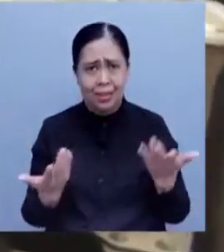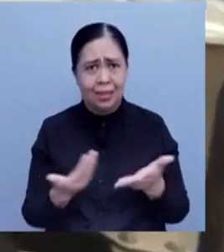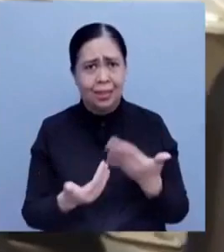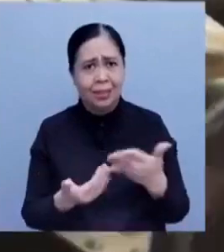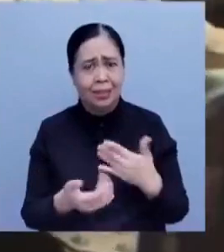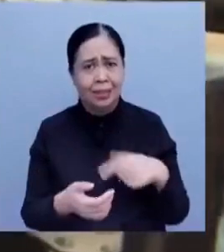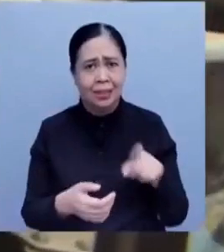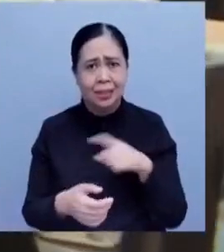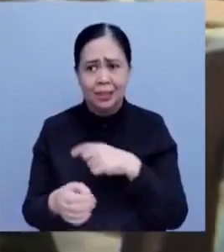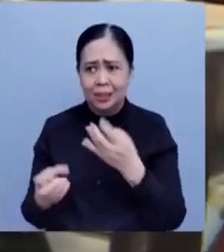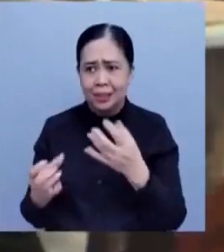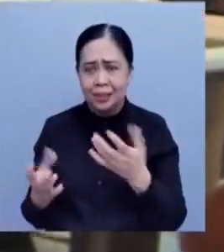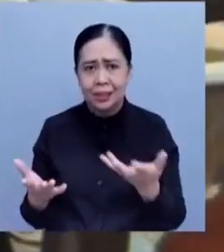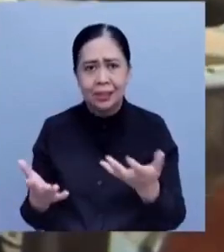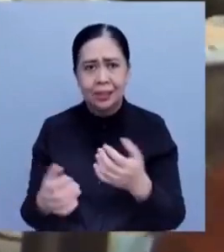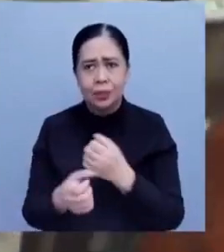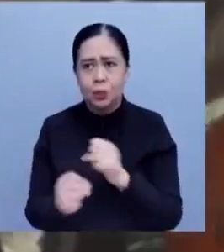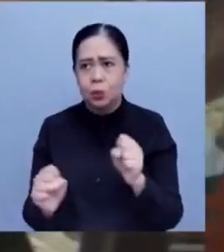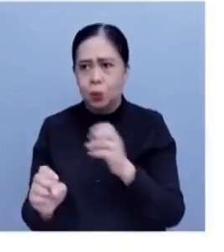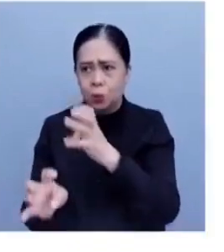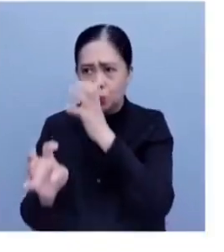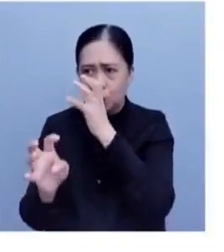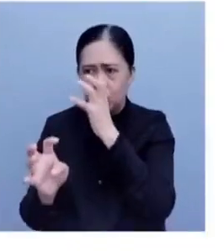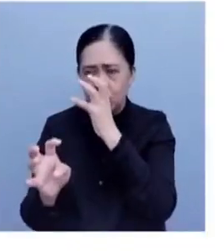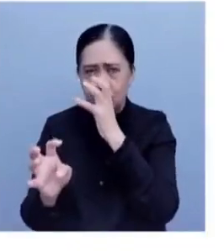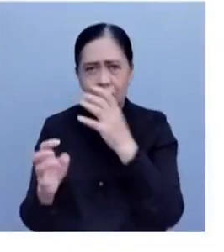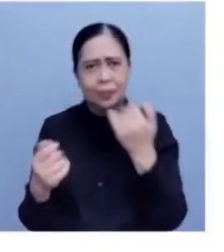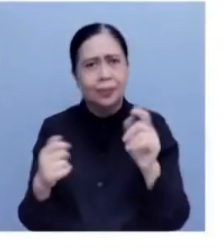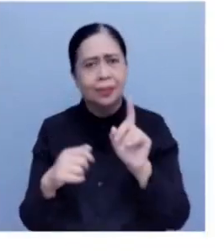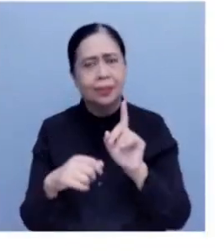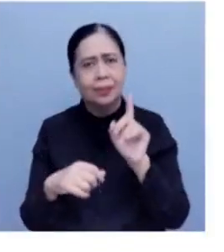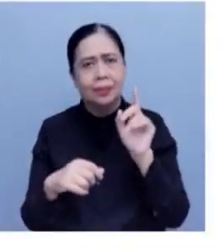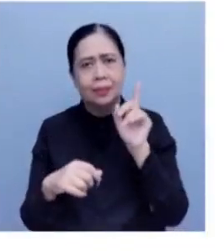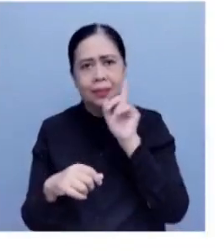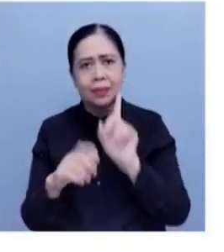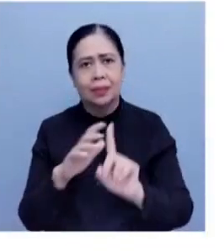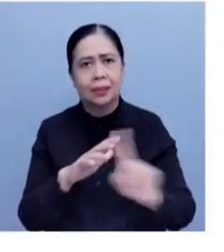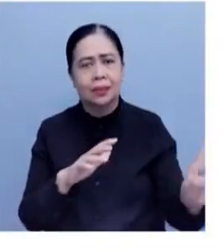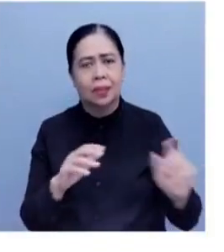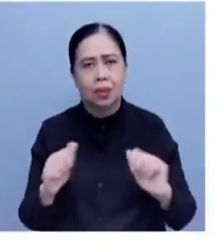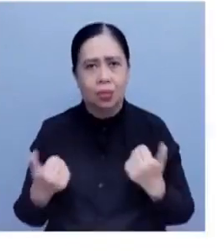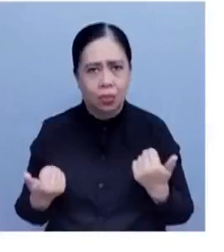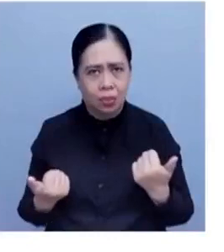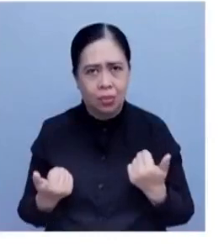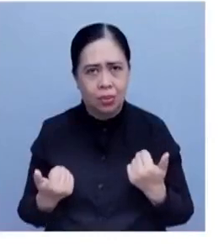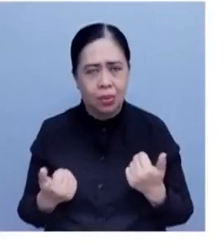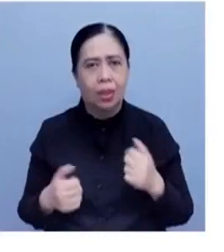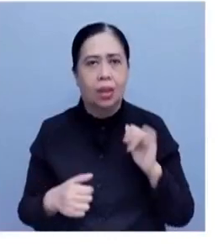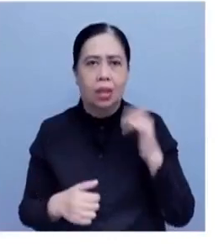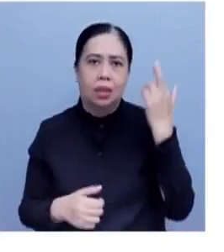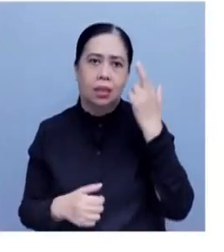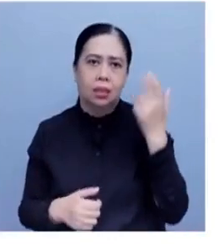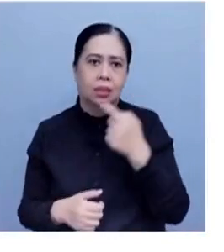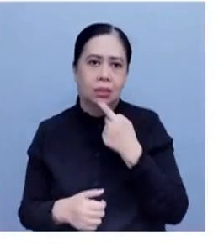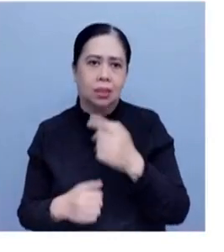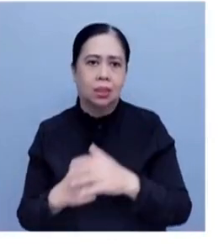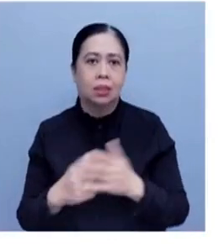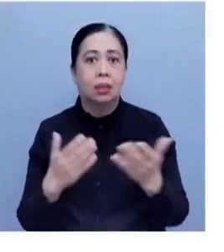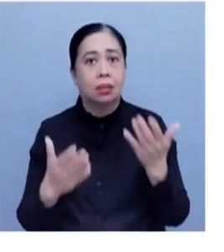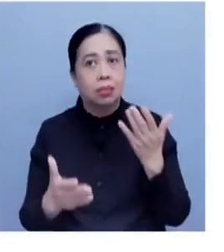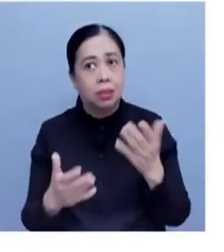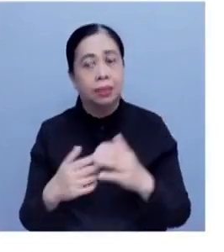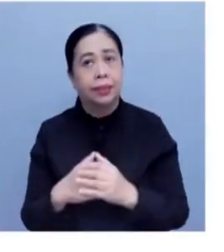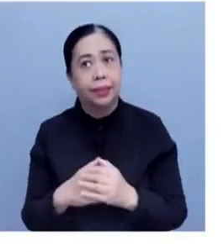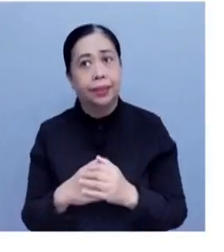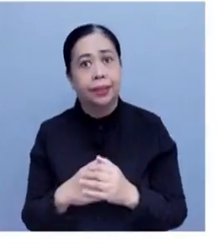with all the security and protective measures in place? So that's the reason why I said perhaps he might be